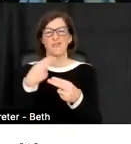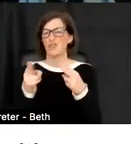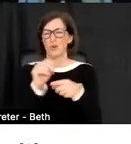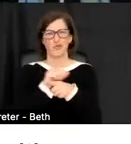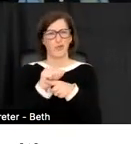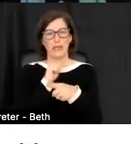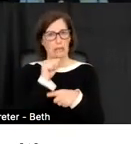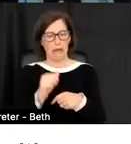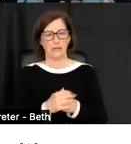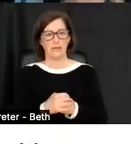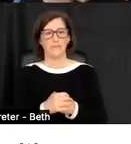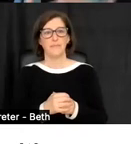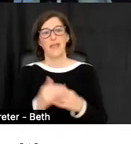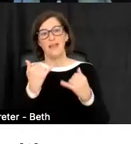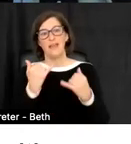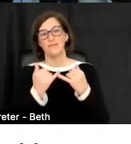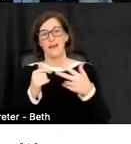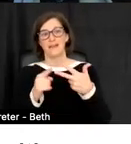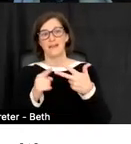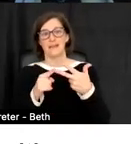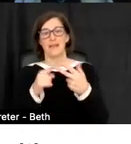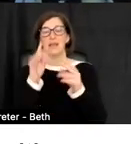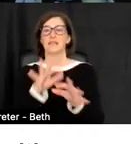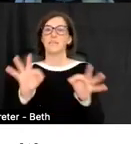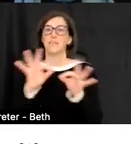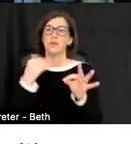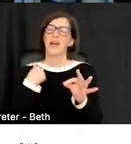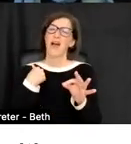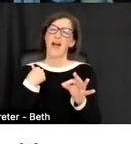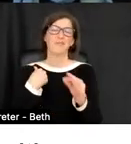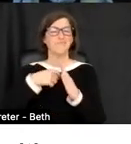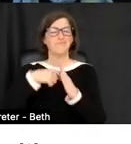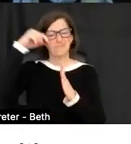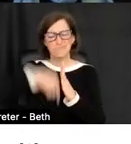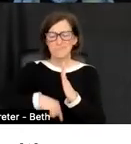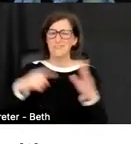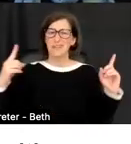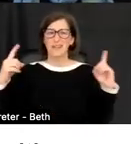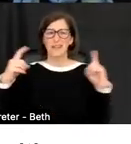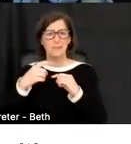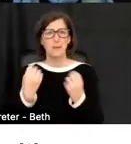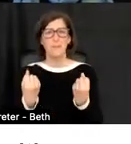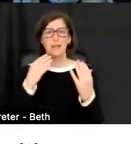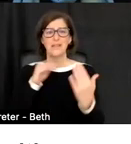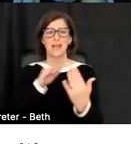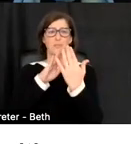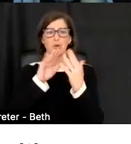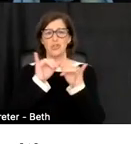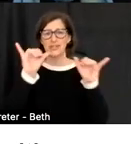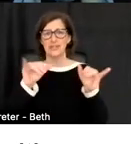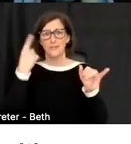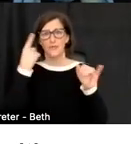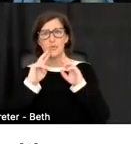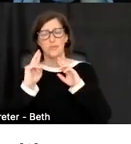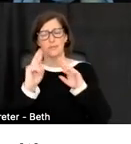then finally, how important it is to have a robust multidisciplinary system of response, and that this